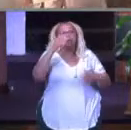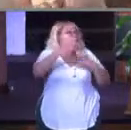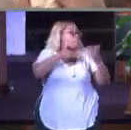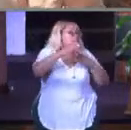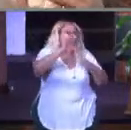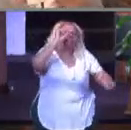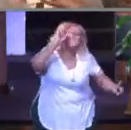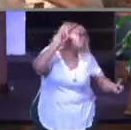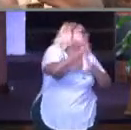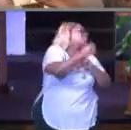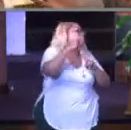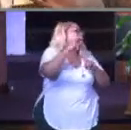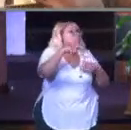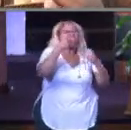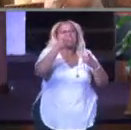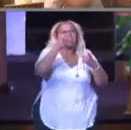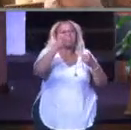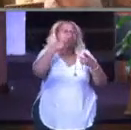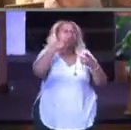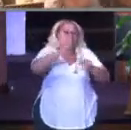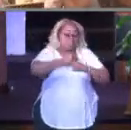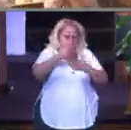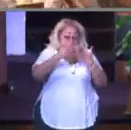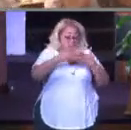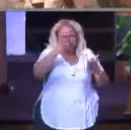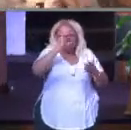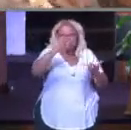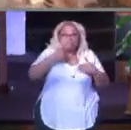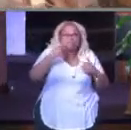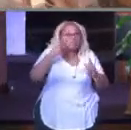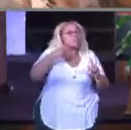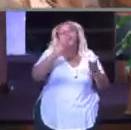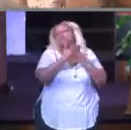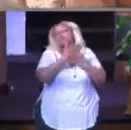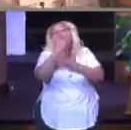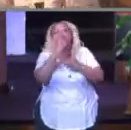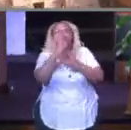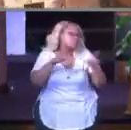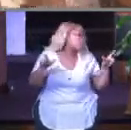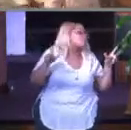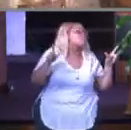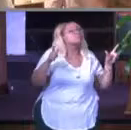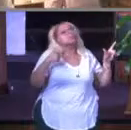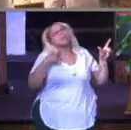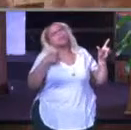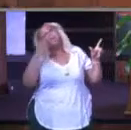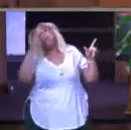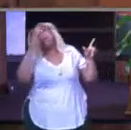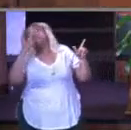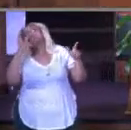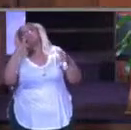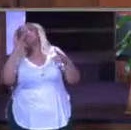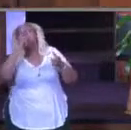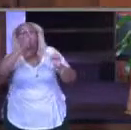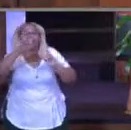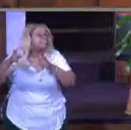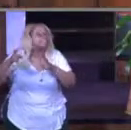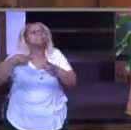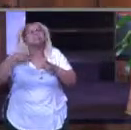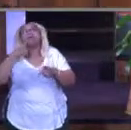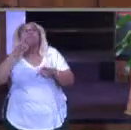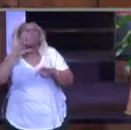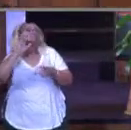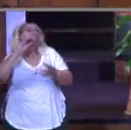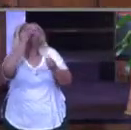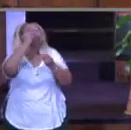or high water, I'm gonna get what God has for me. If I gonna speak in a new tongue, if I'm going to have spiritual gifts, if I'm going to